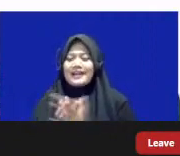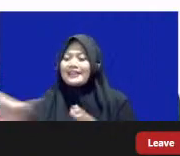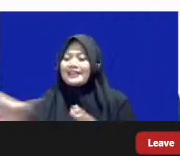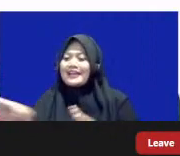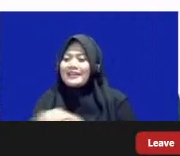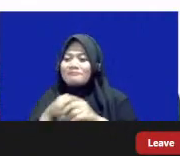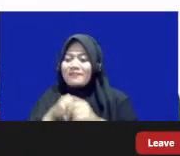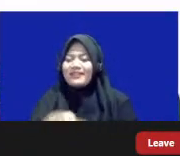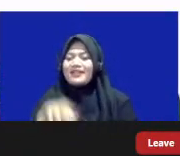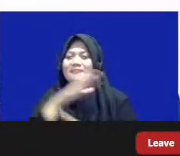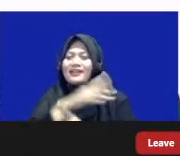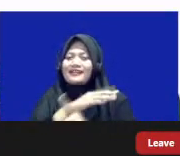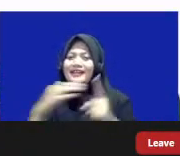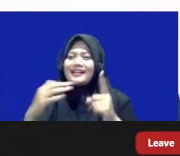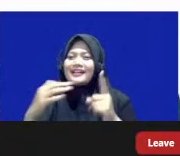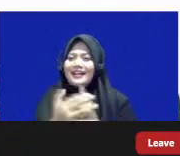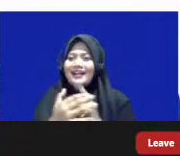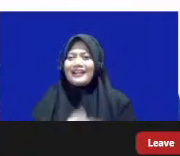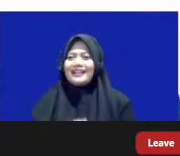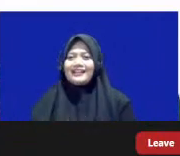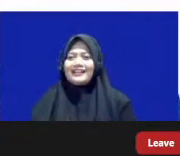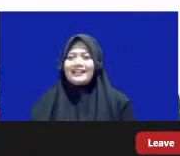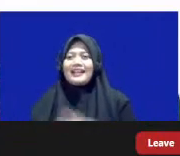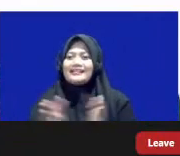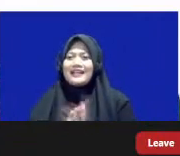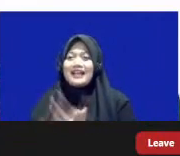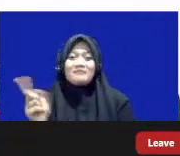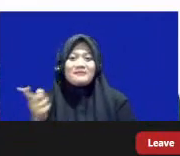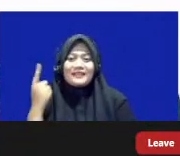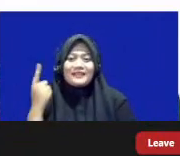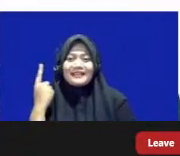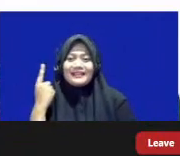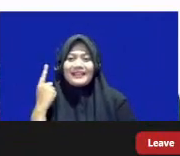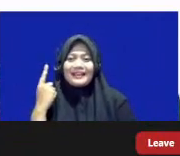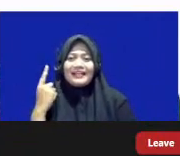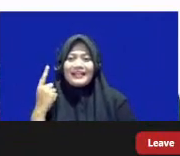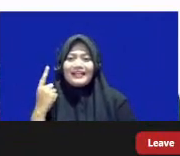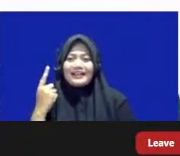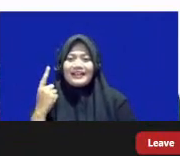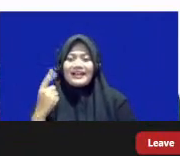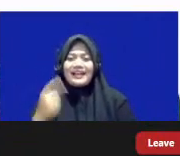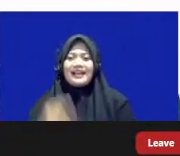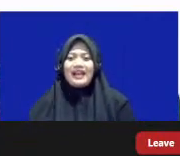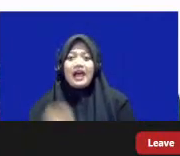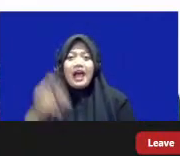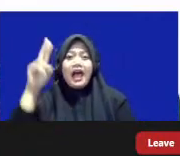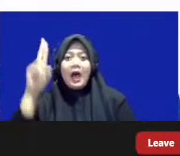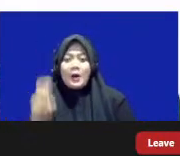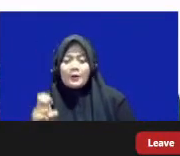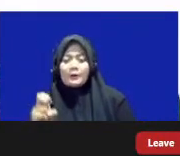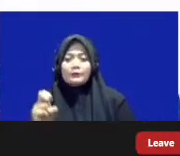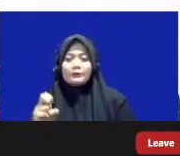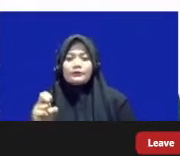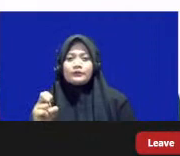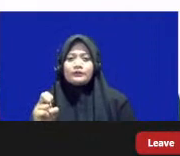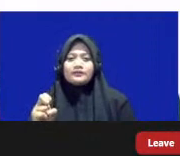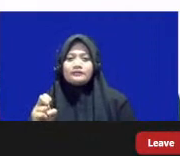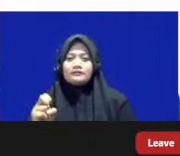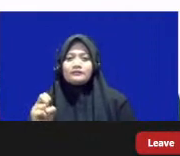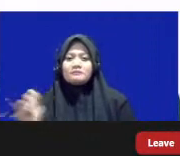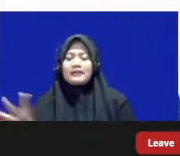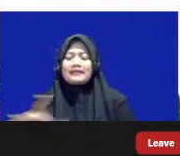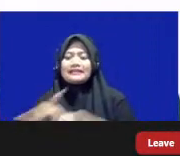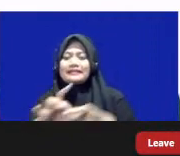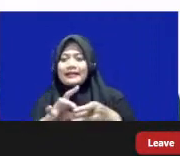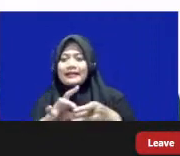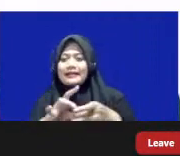And the government needs to work with the community strengths in order to be